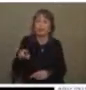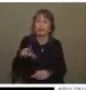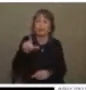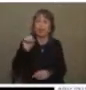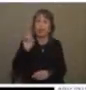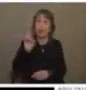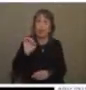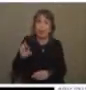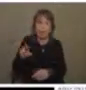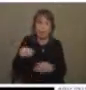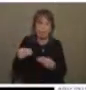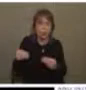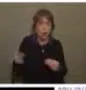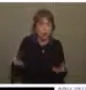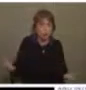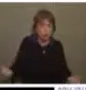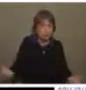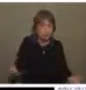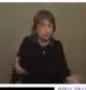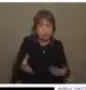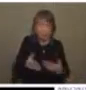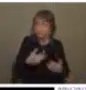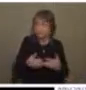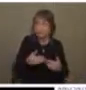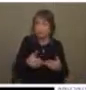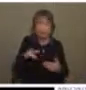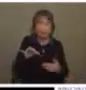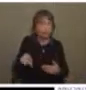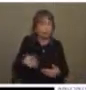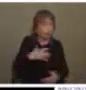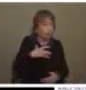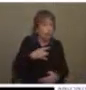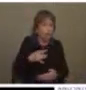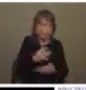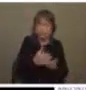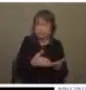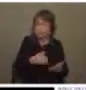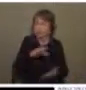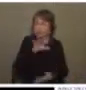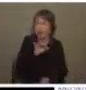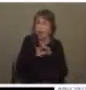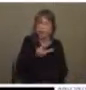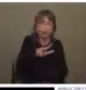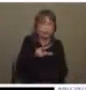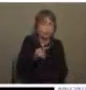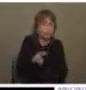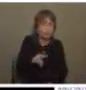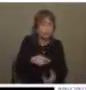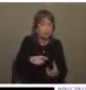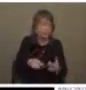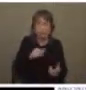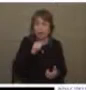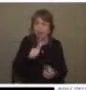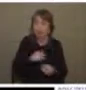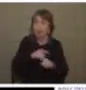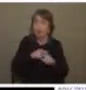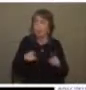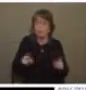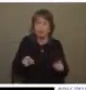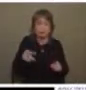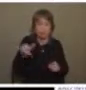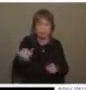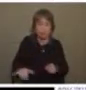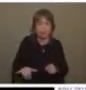supply story. Whether you are for or against Section 936, whether it's politically convenient or not, it's a fact that the demand for labor in Puerto Rico